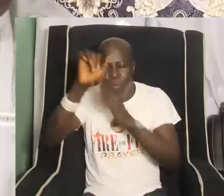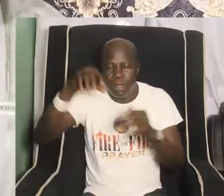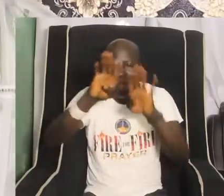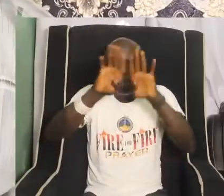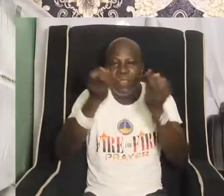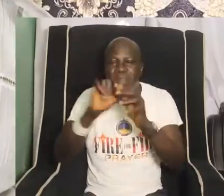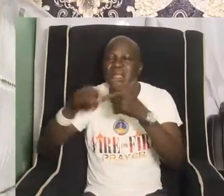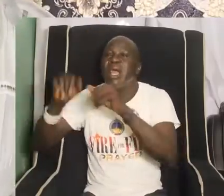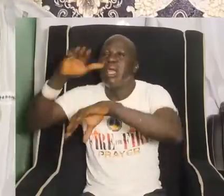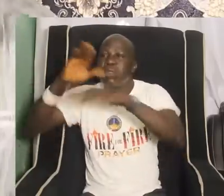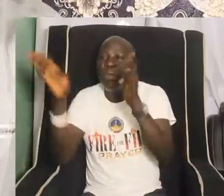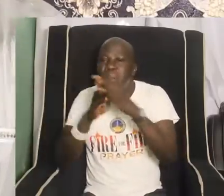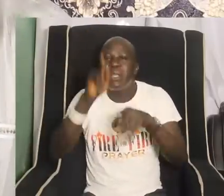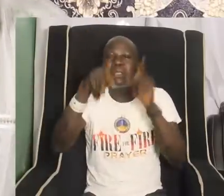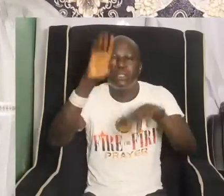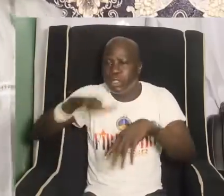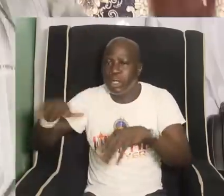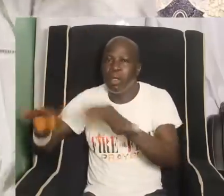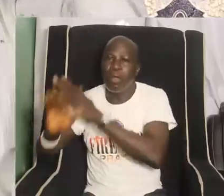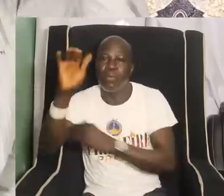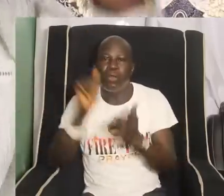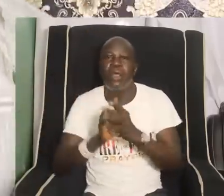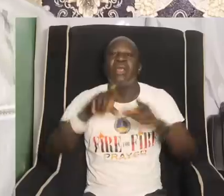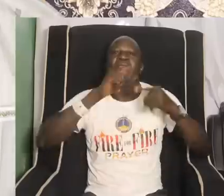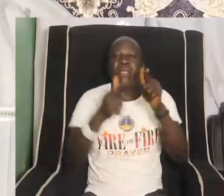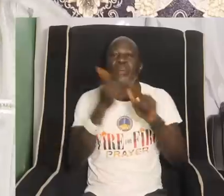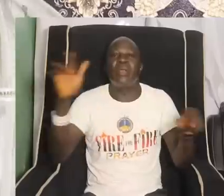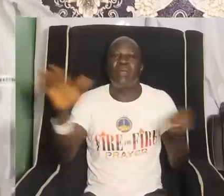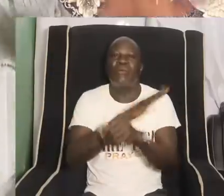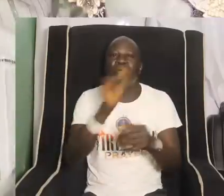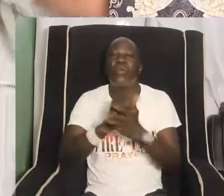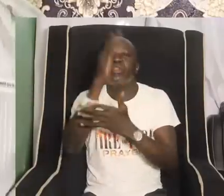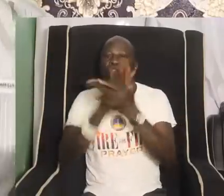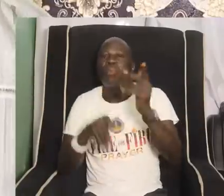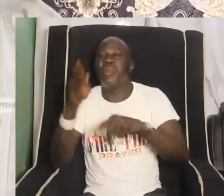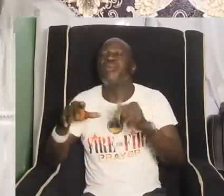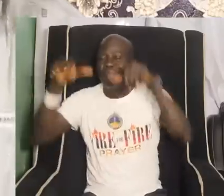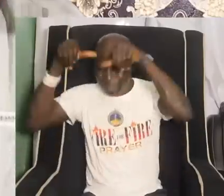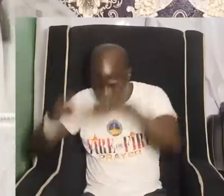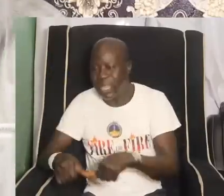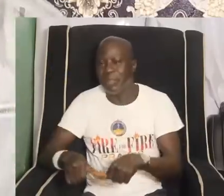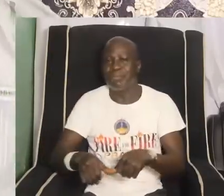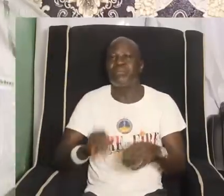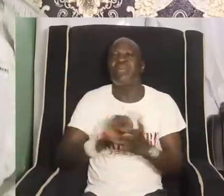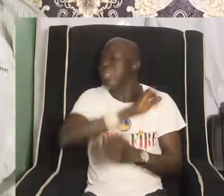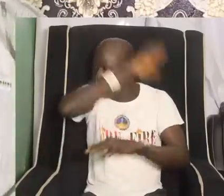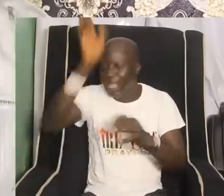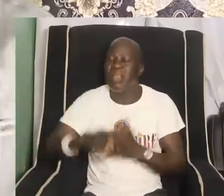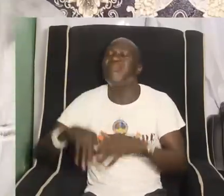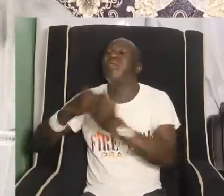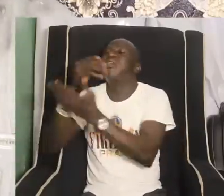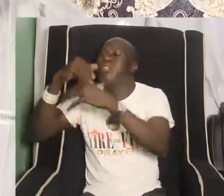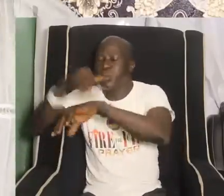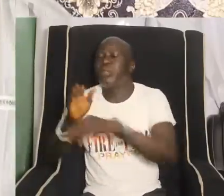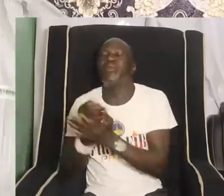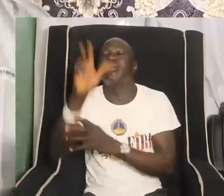in today. Wa ba wo omo Olorun be. You be the children of God. O ba ni agbara. You should be powerful. I work at there. Some people were there. One for the 3 days. They